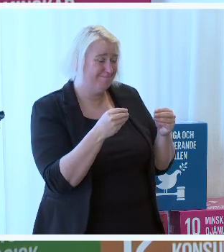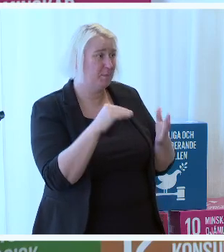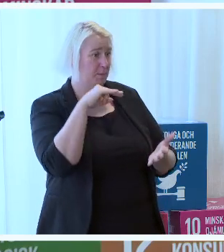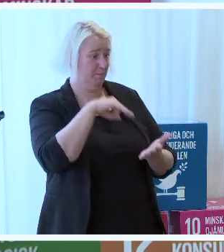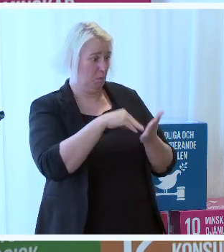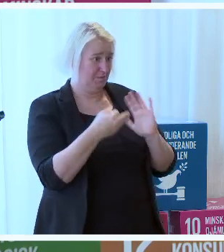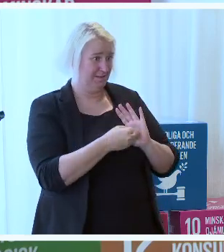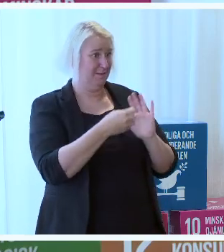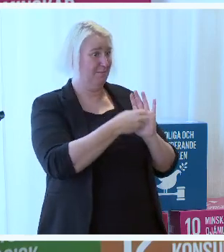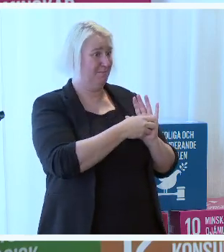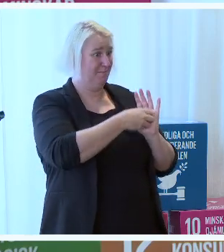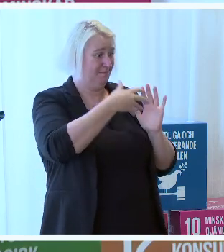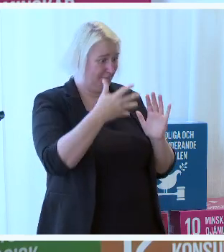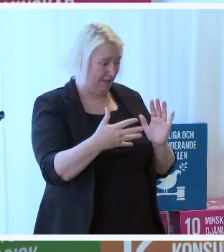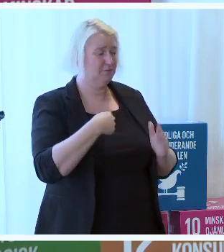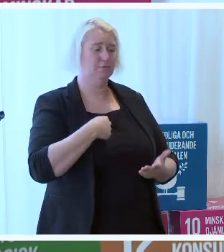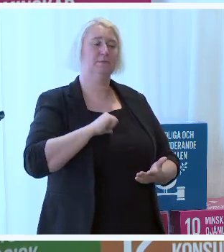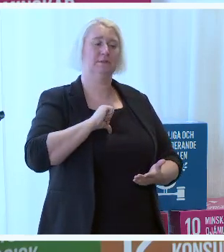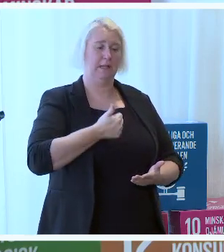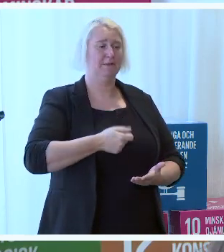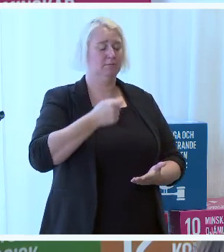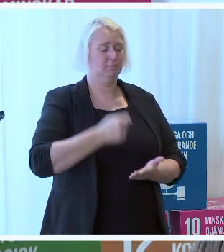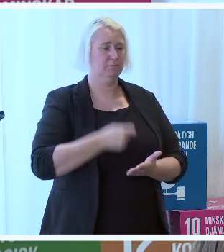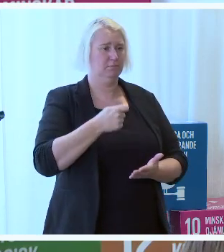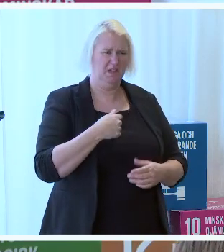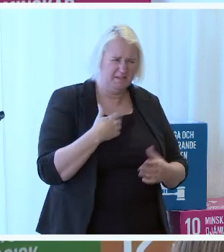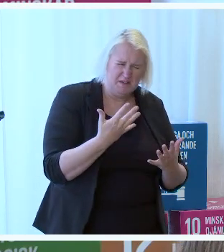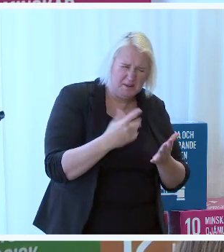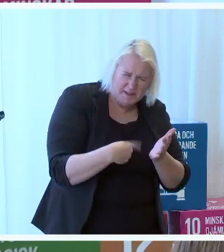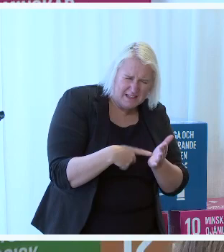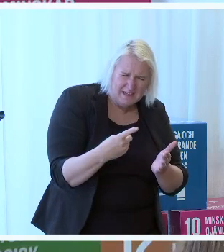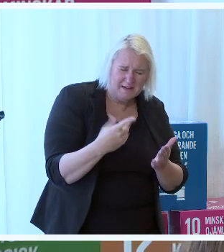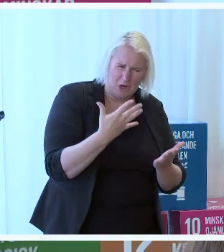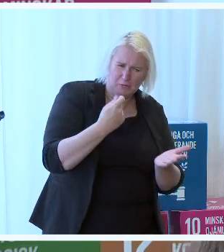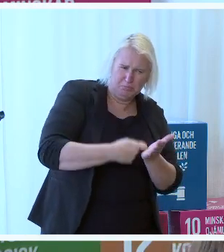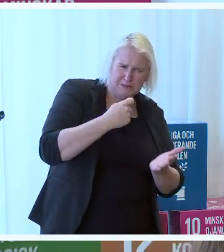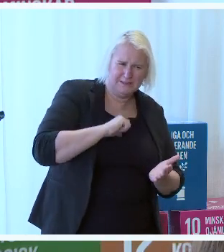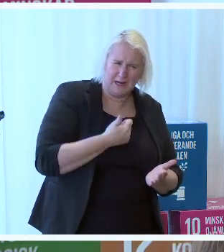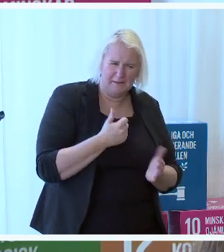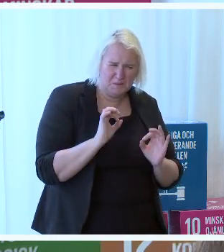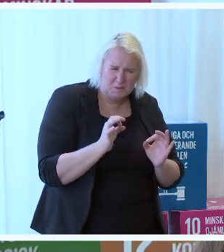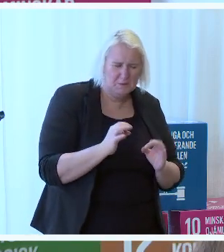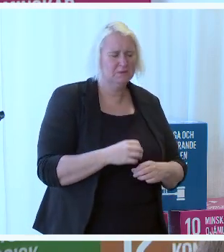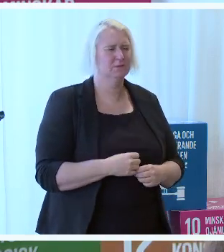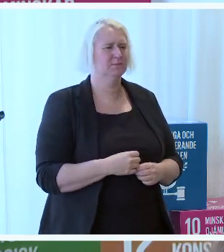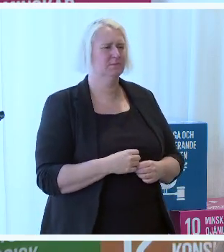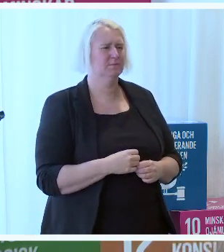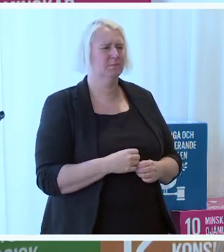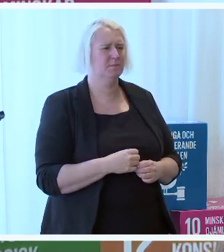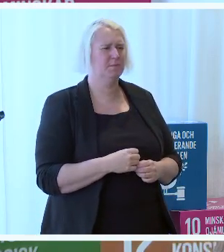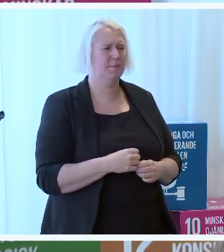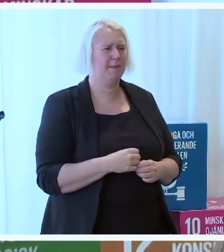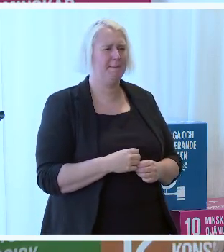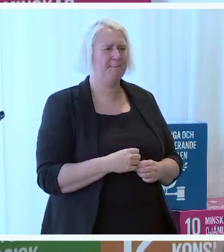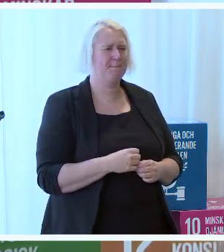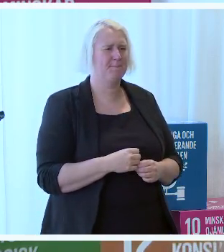decision. And for me, I thought at first that she means decision in terms of where she was in